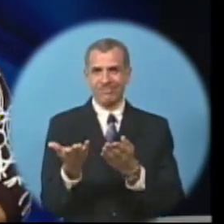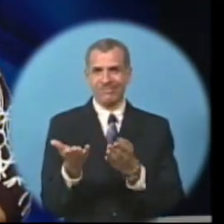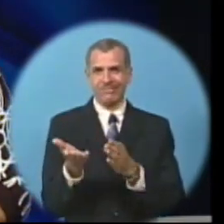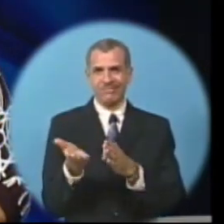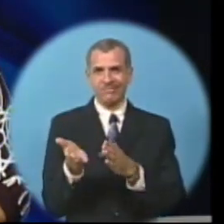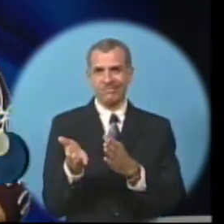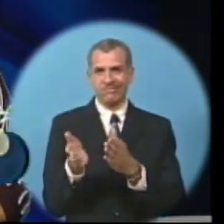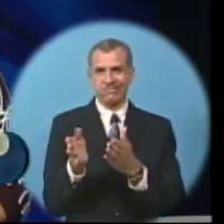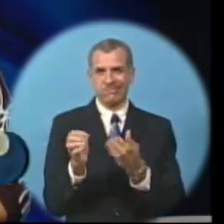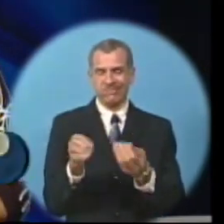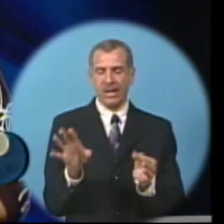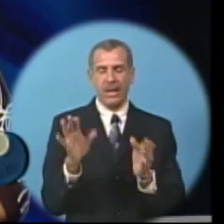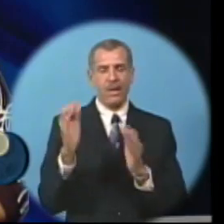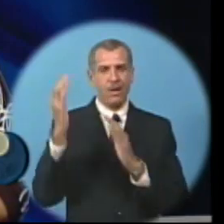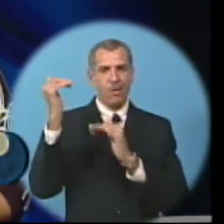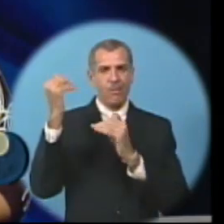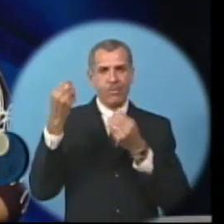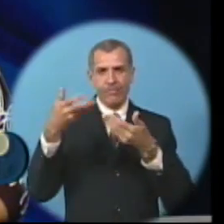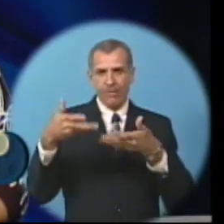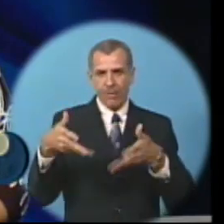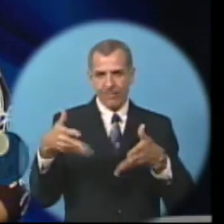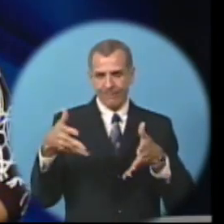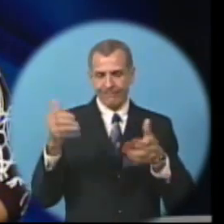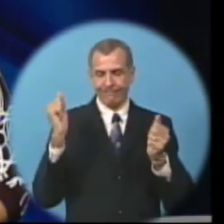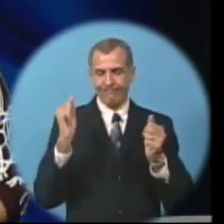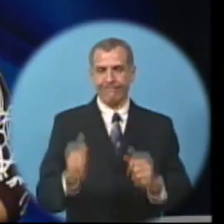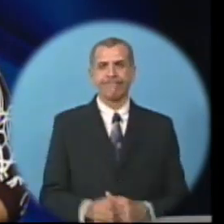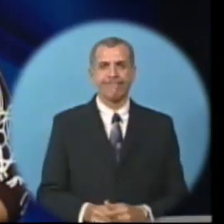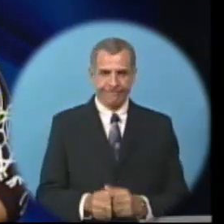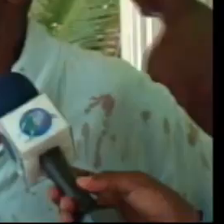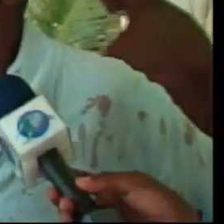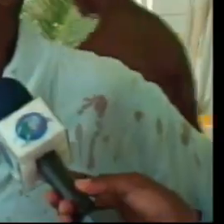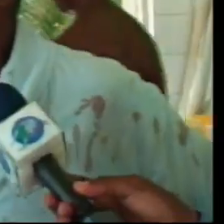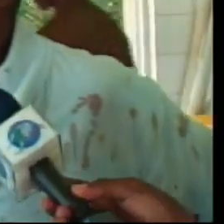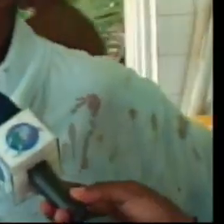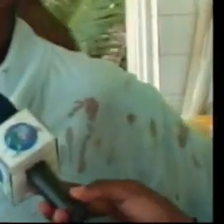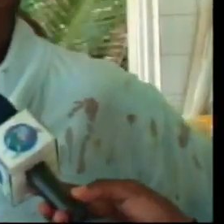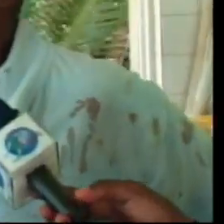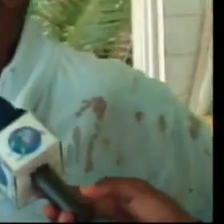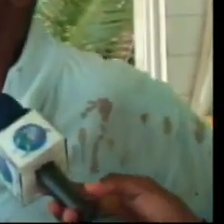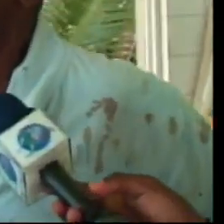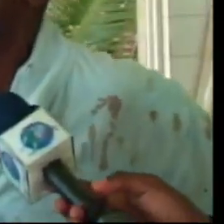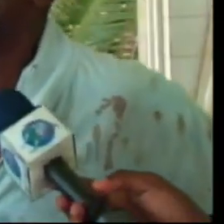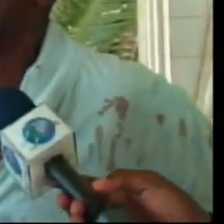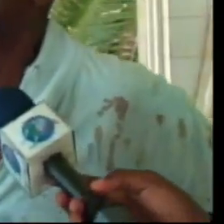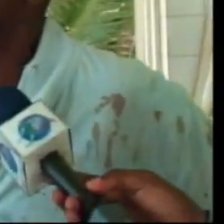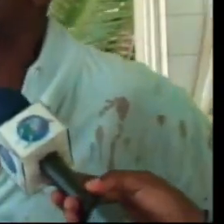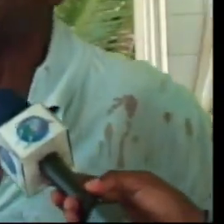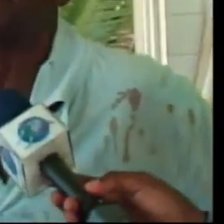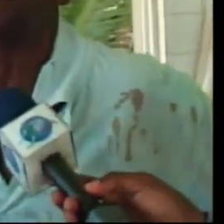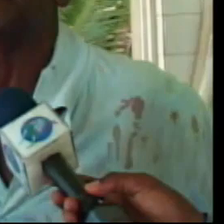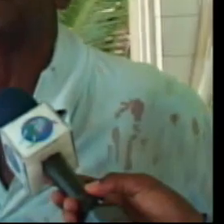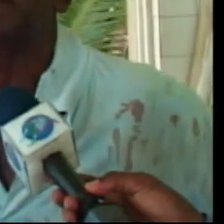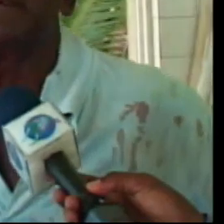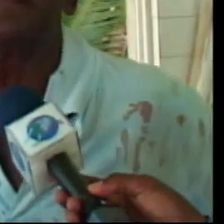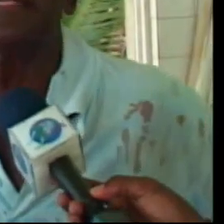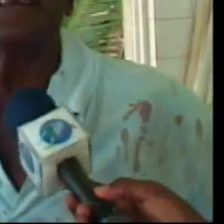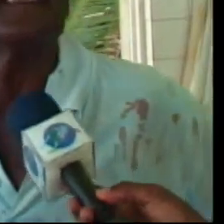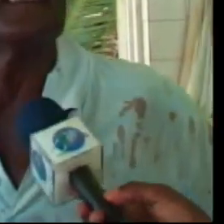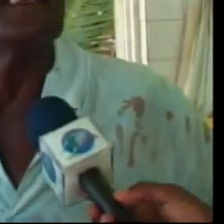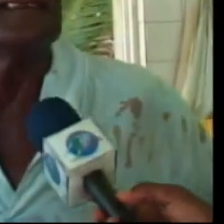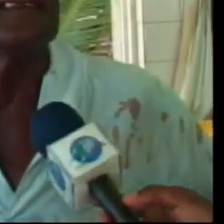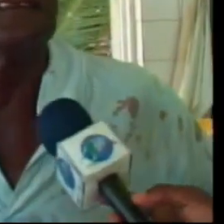fishermen there are losing hope. Shane Seedy has the story. Fishing at Tent Bay is a dying situation now.